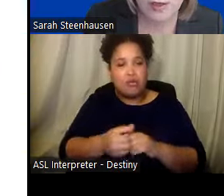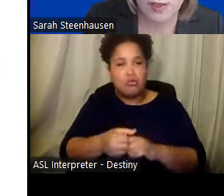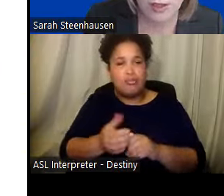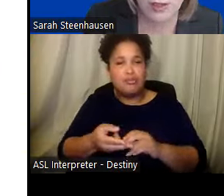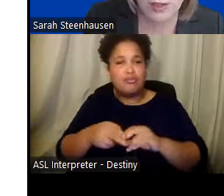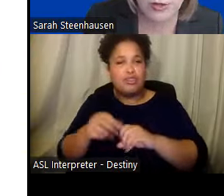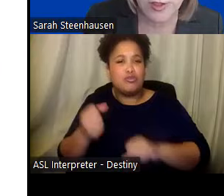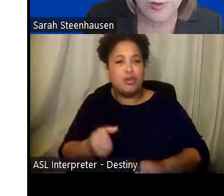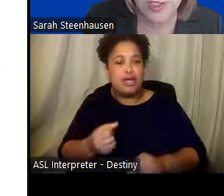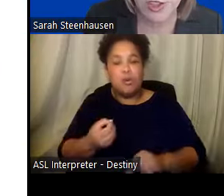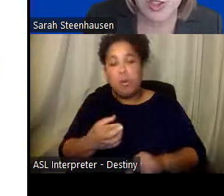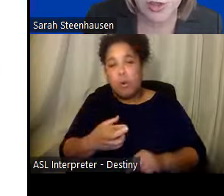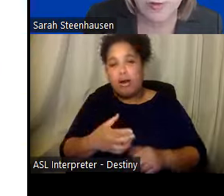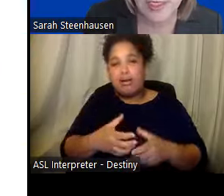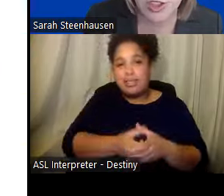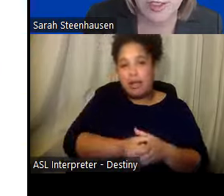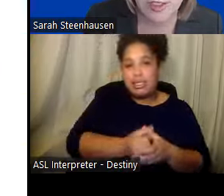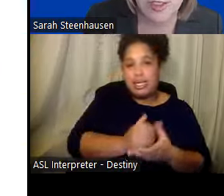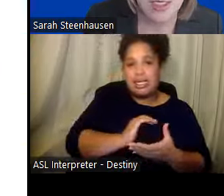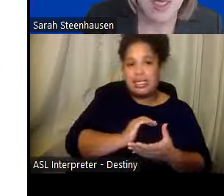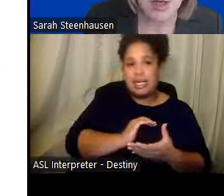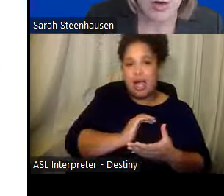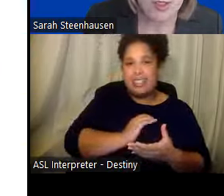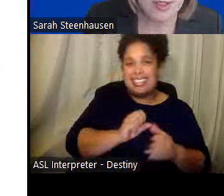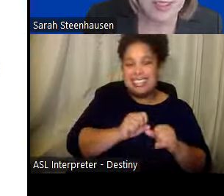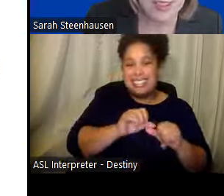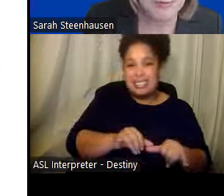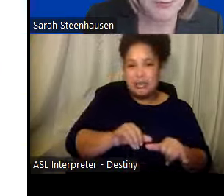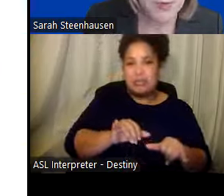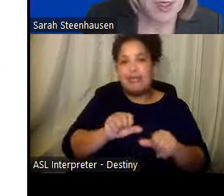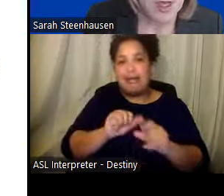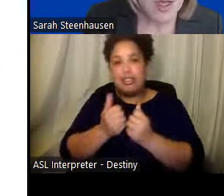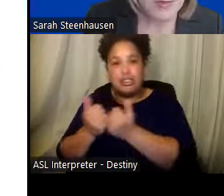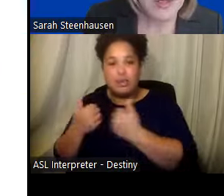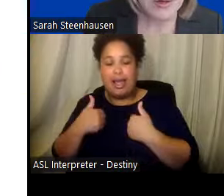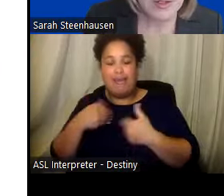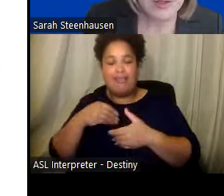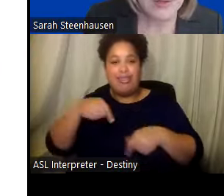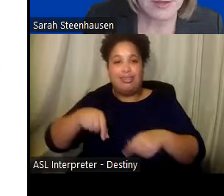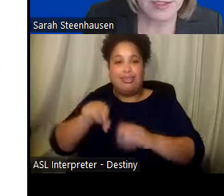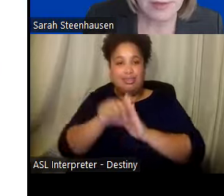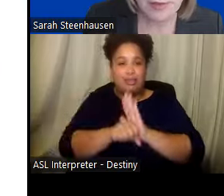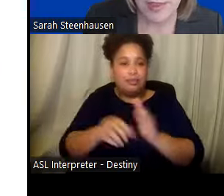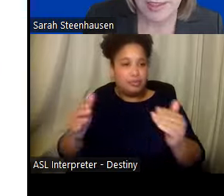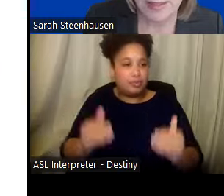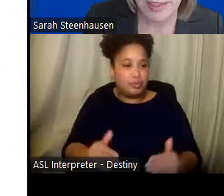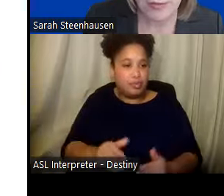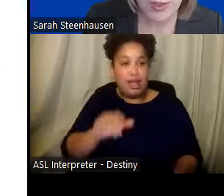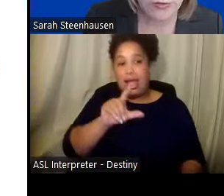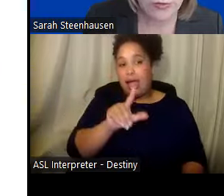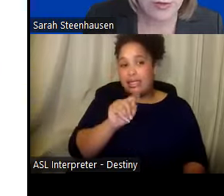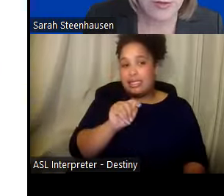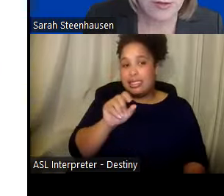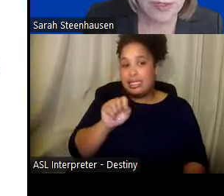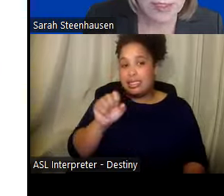our consolidated transportation service agencies across the state. In the area of LTSS financing, we